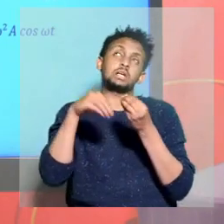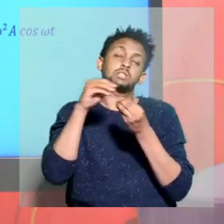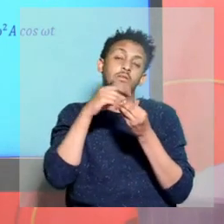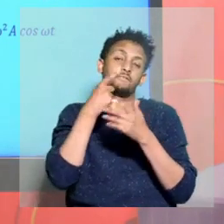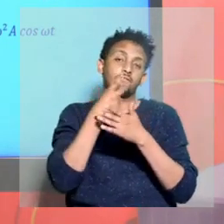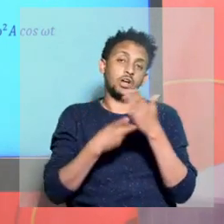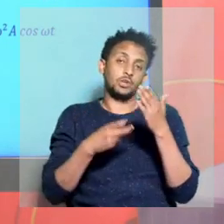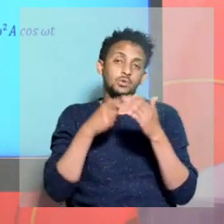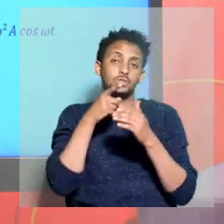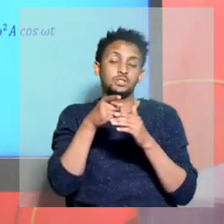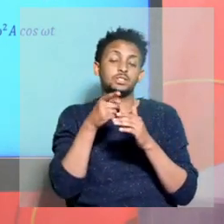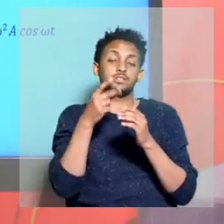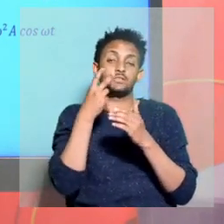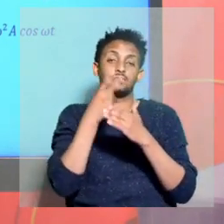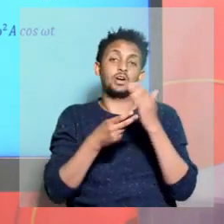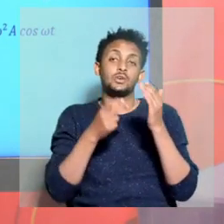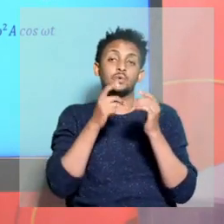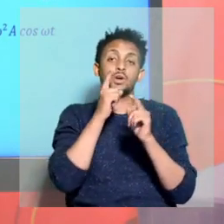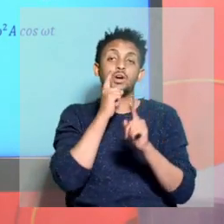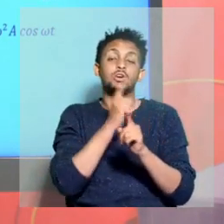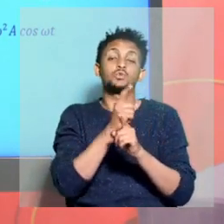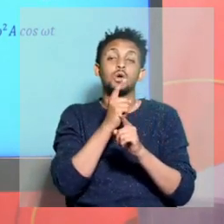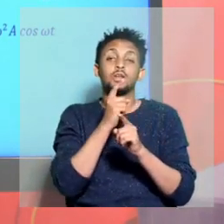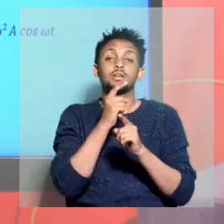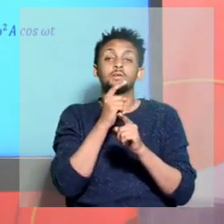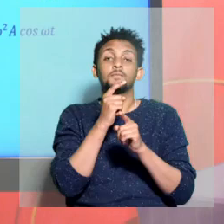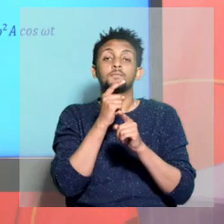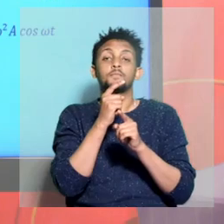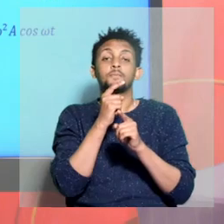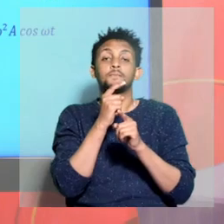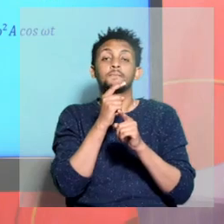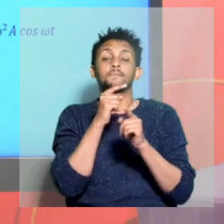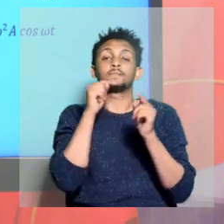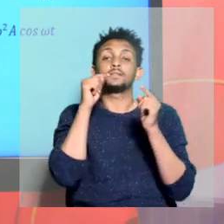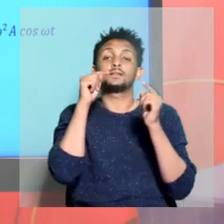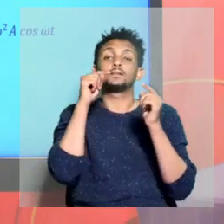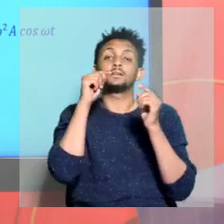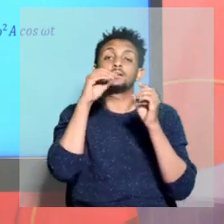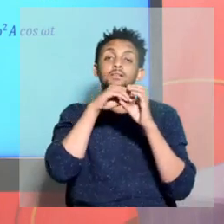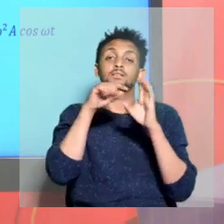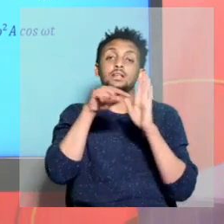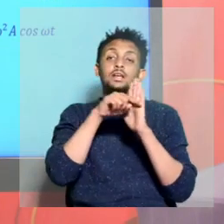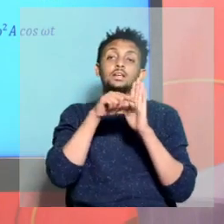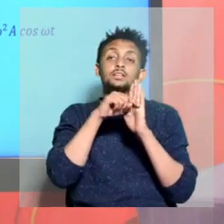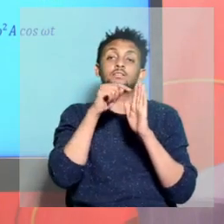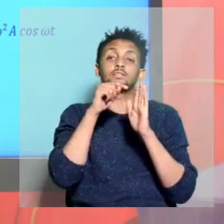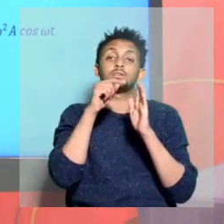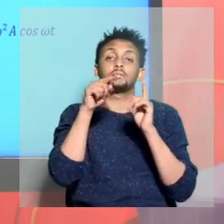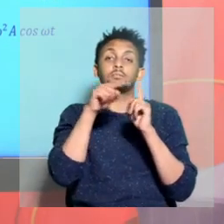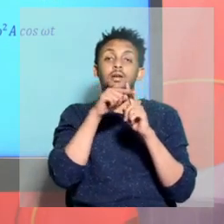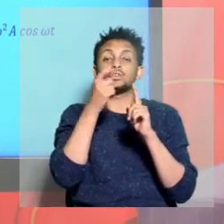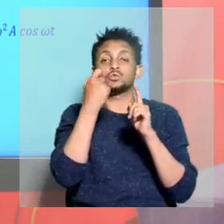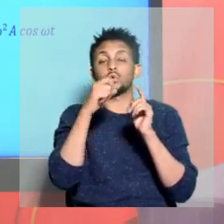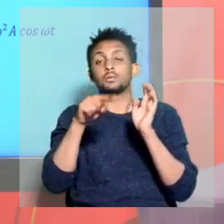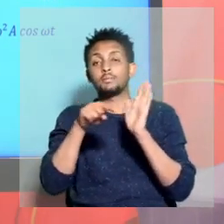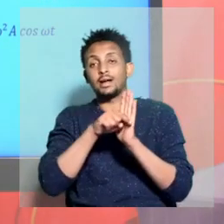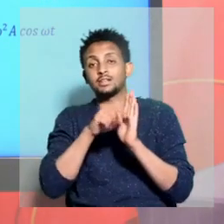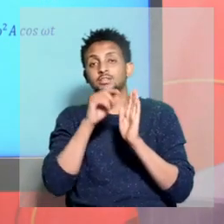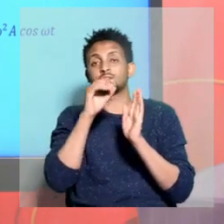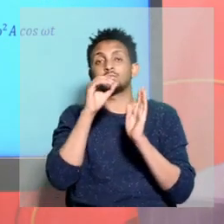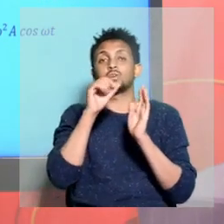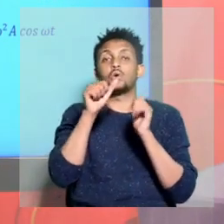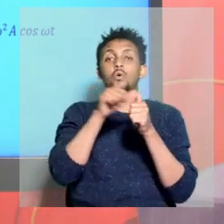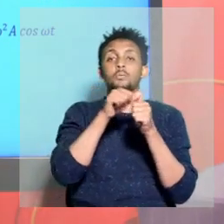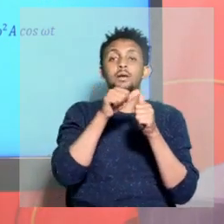of this one. And this value is actually this quantity's acceleration. And the negative of omega squared a, or plus or minus omega